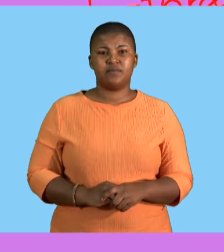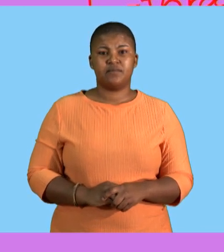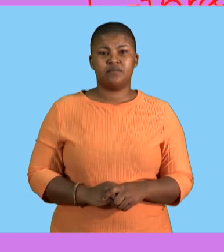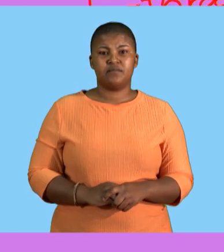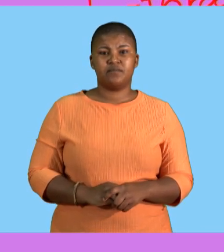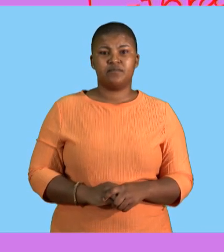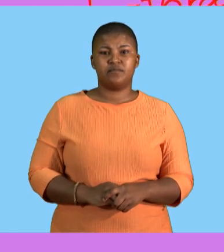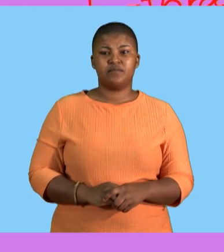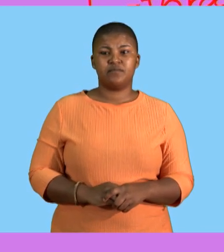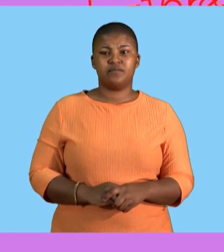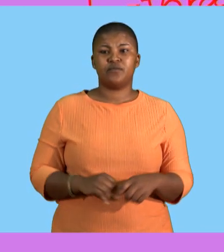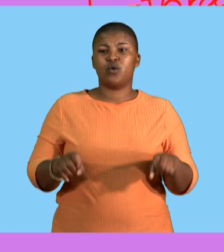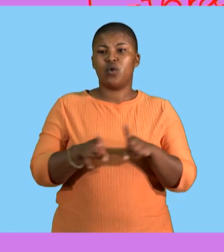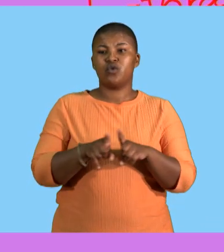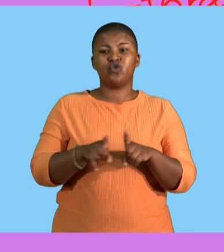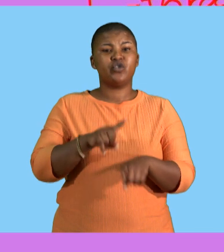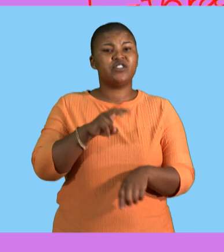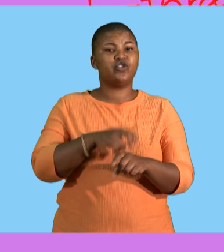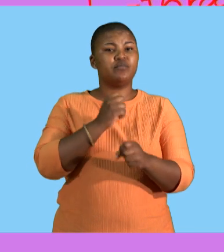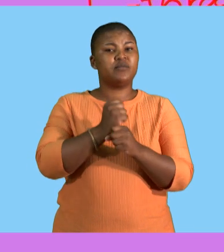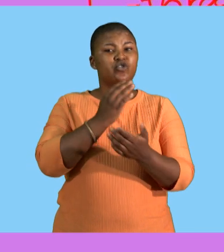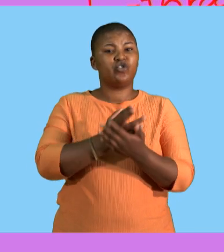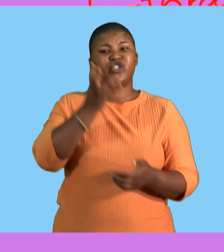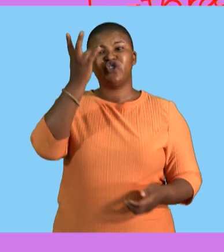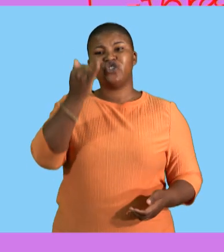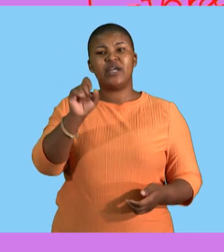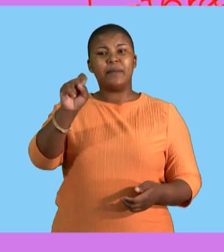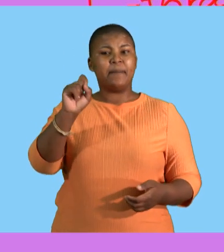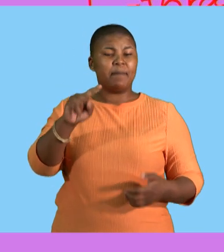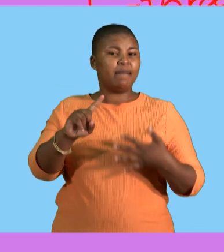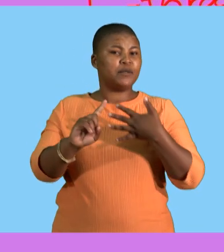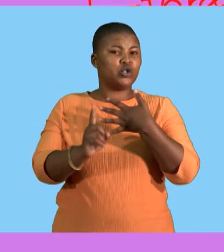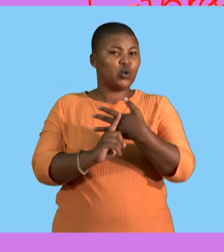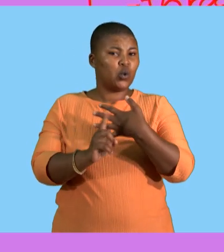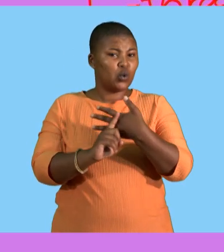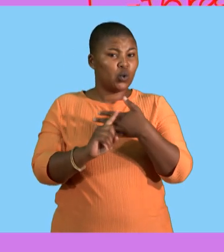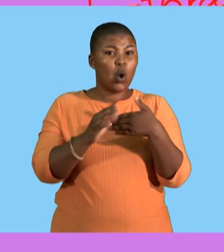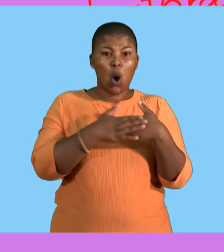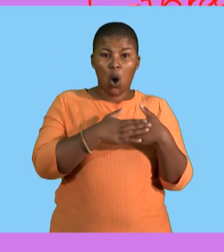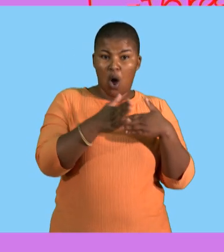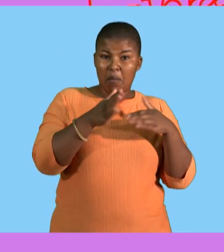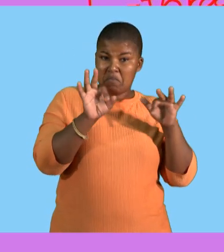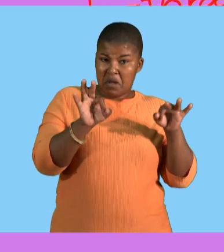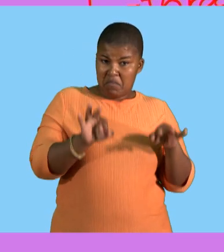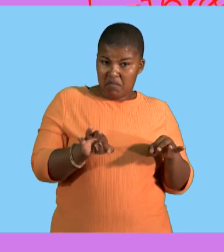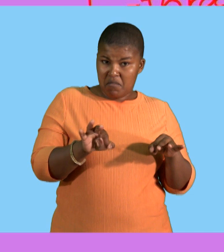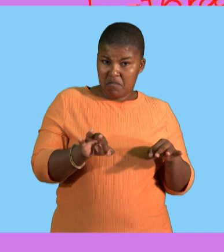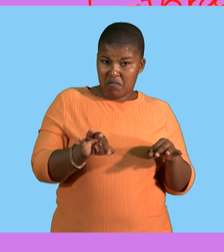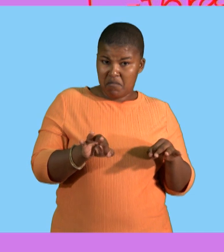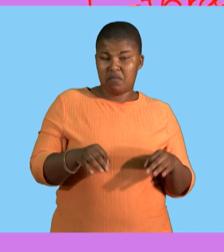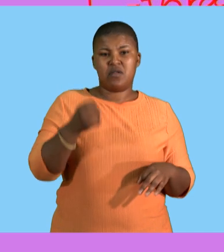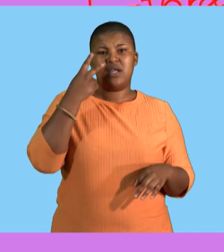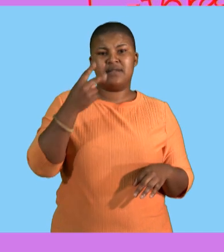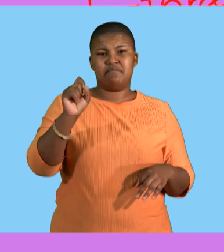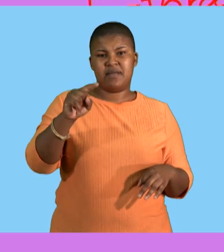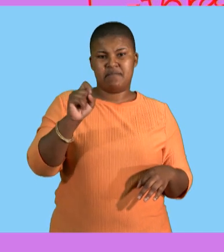look at this door. Is it opening in the right direction? So you can